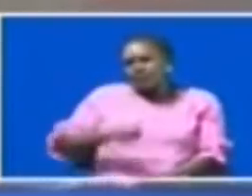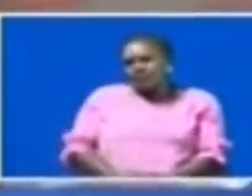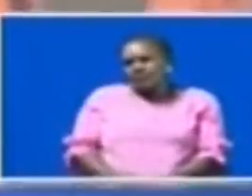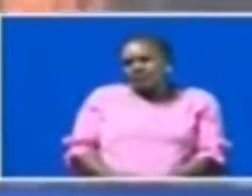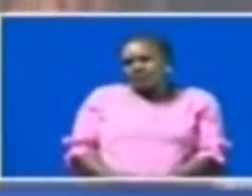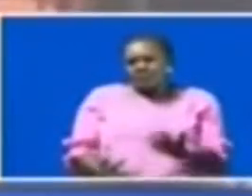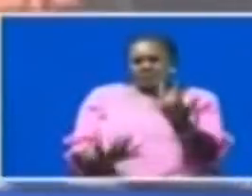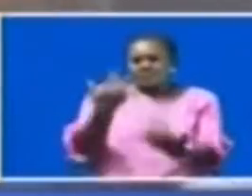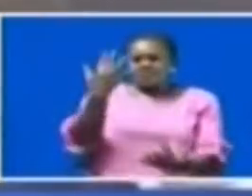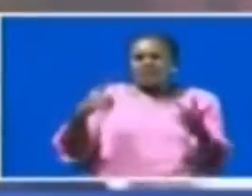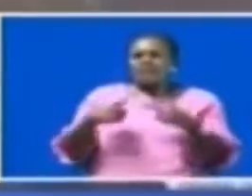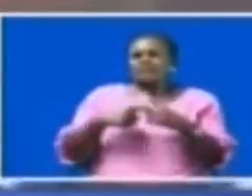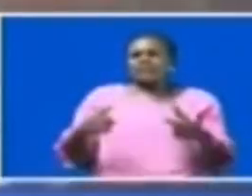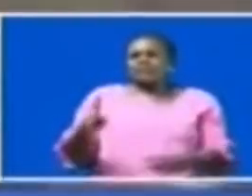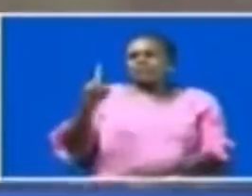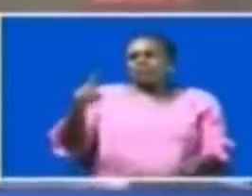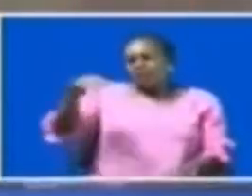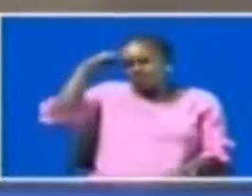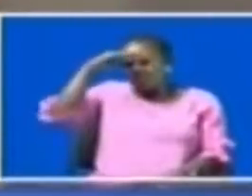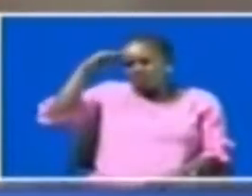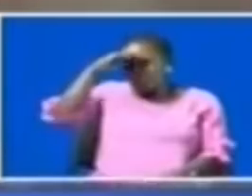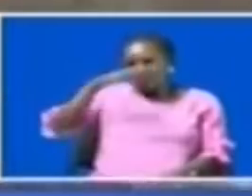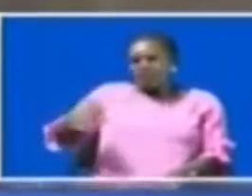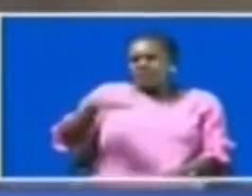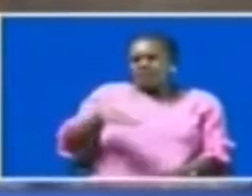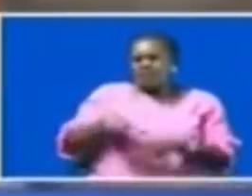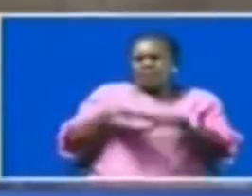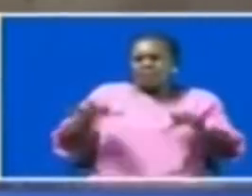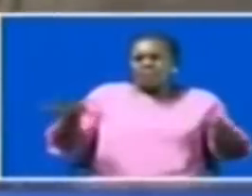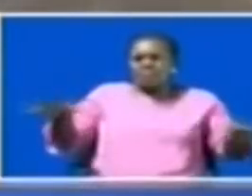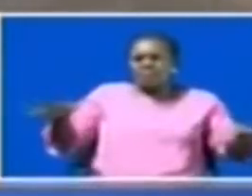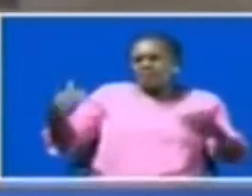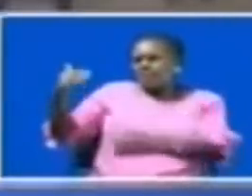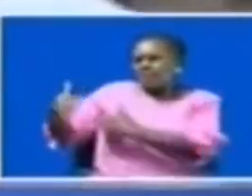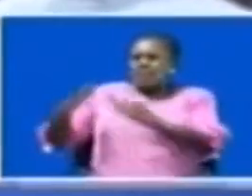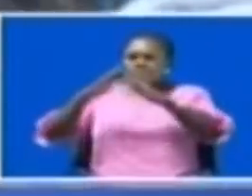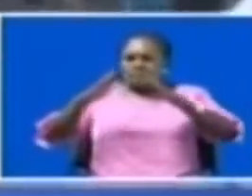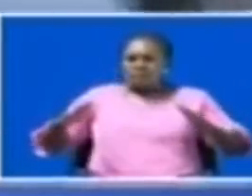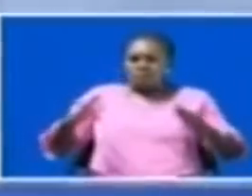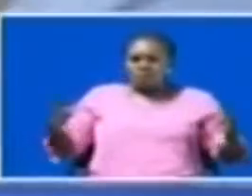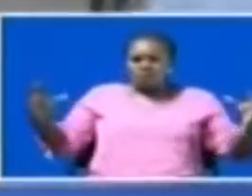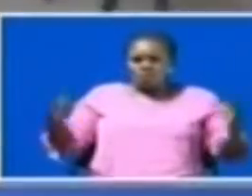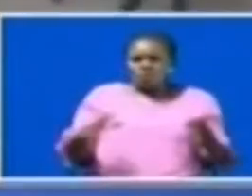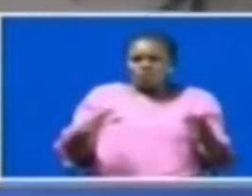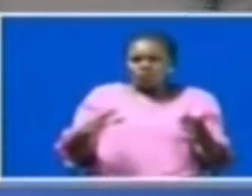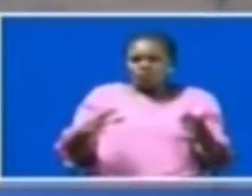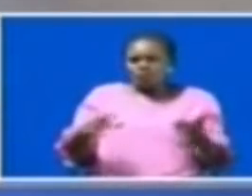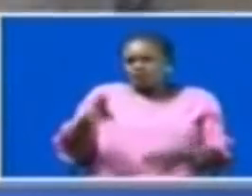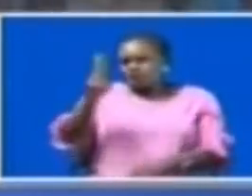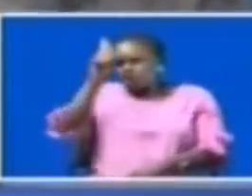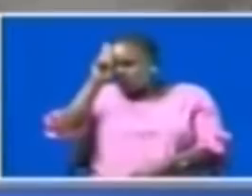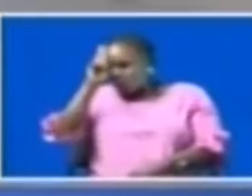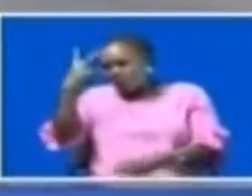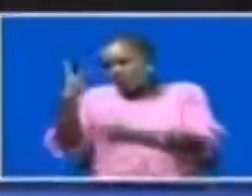A fire erupted in one of the brewing dens and spread to adjacent houses as the residents engaged the law enforcers